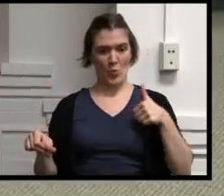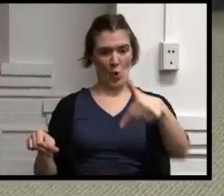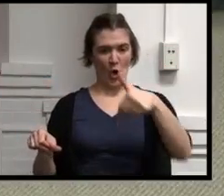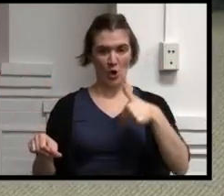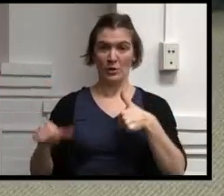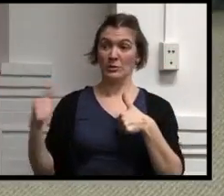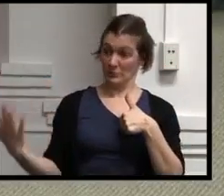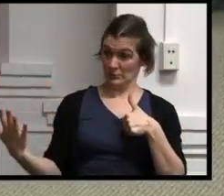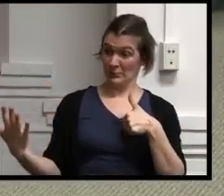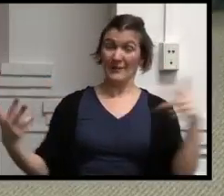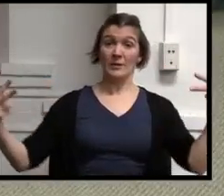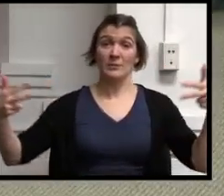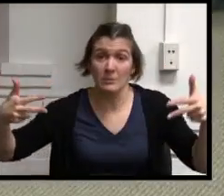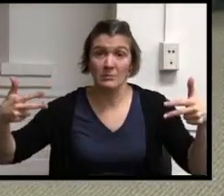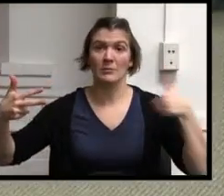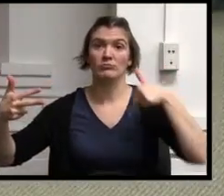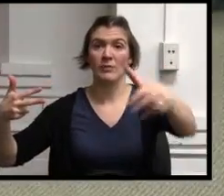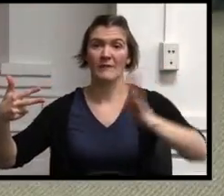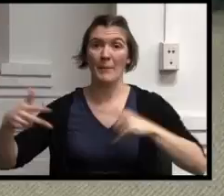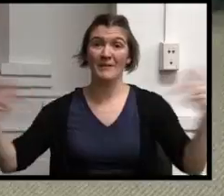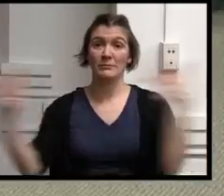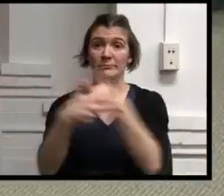that doesn't stop flowing.